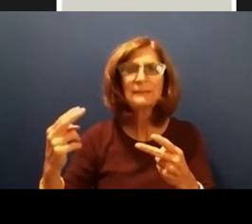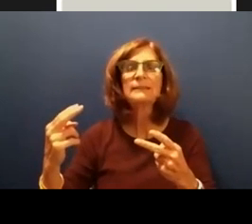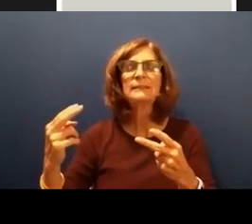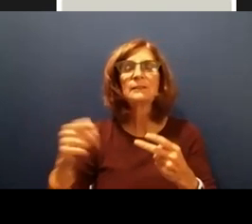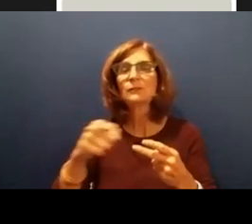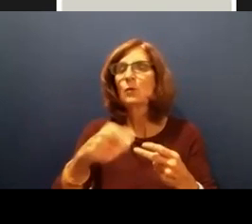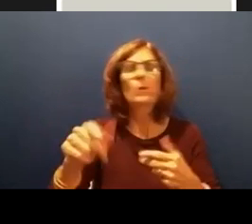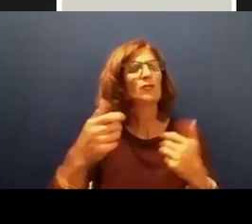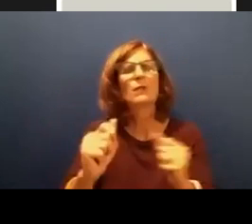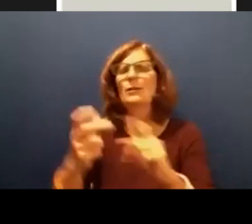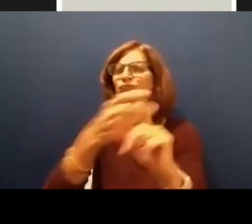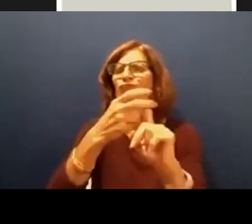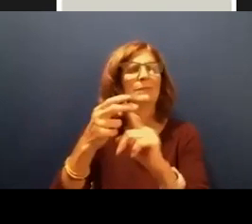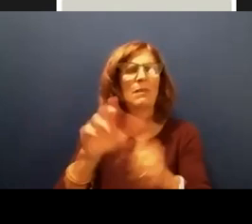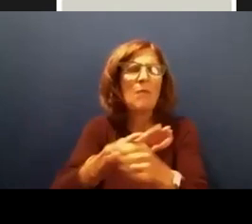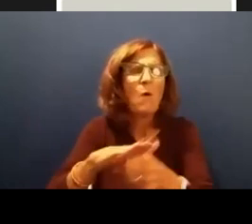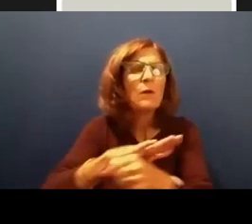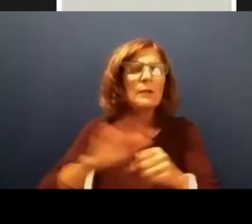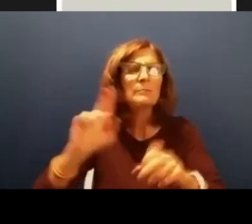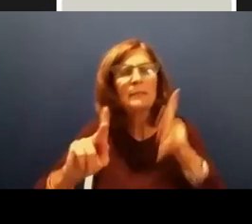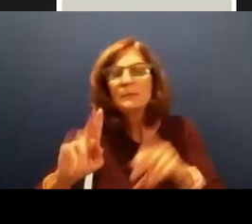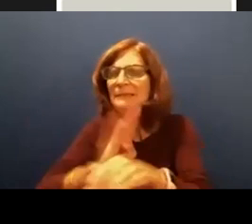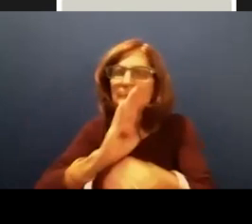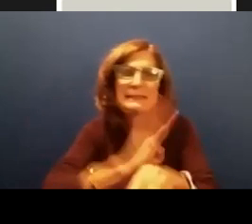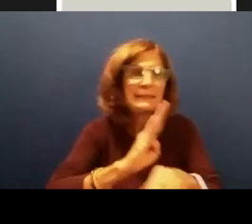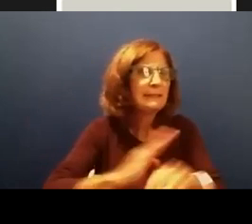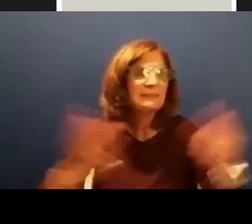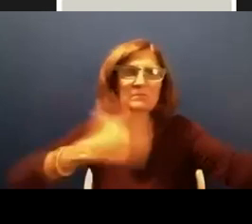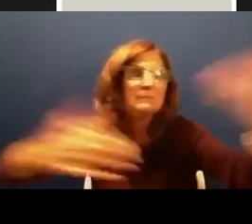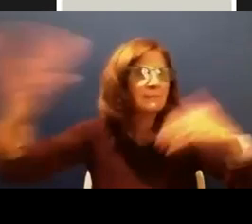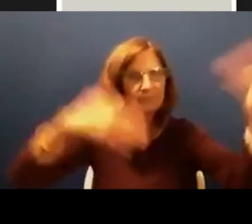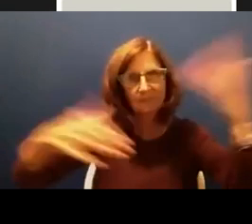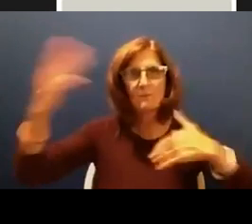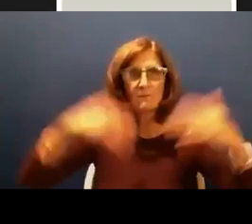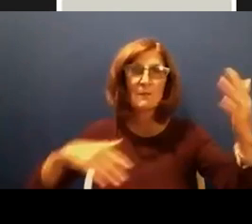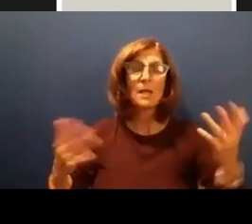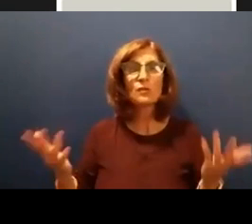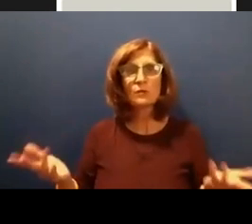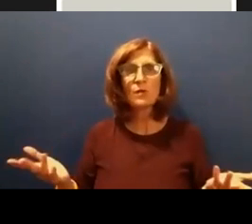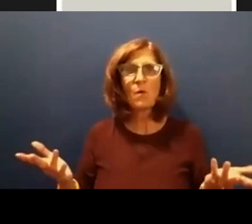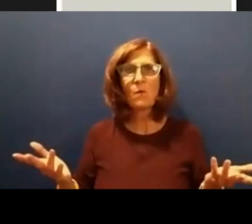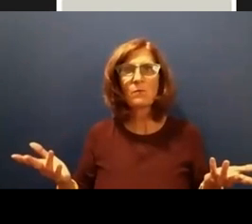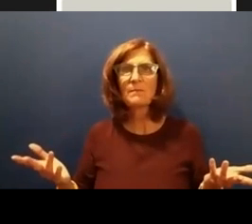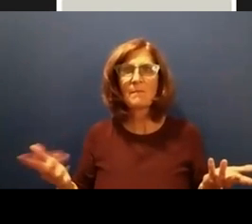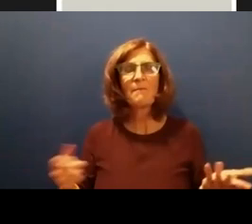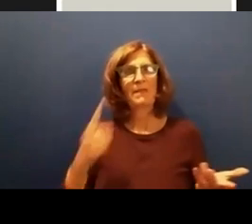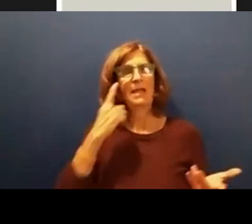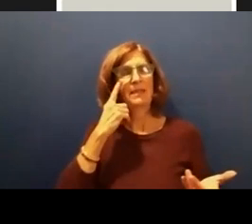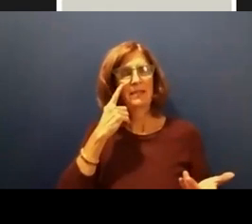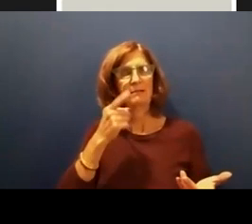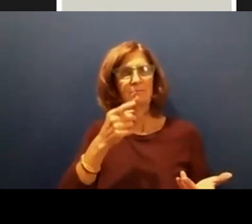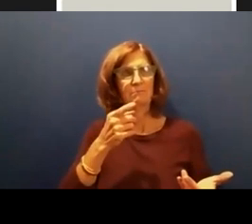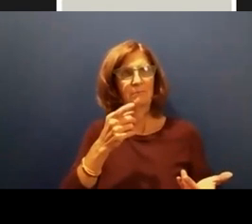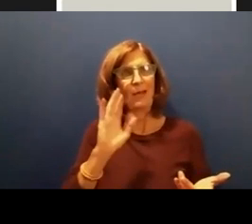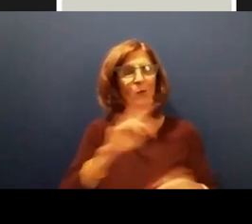more local tenants to our property. So I think it will naturally occur just